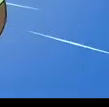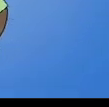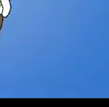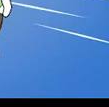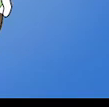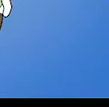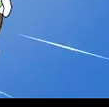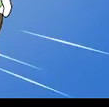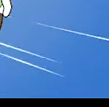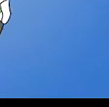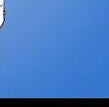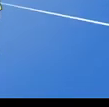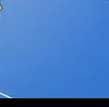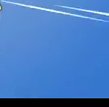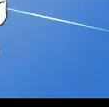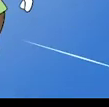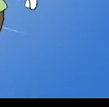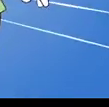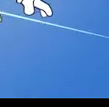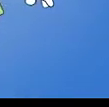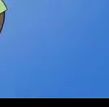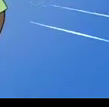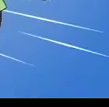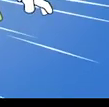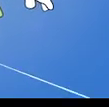Welcome and study with Tanzania Institute of Education.